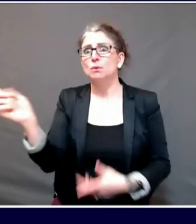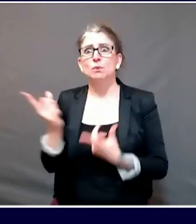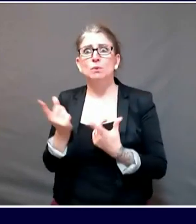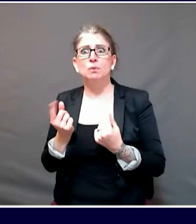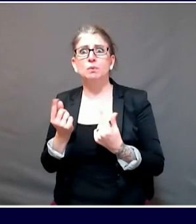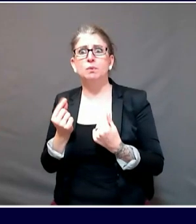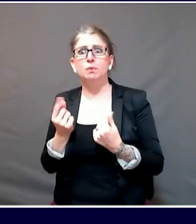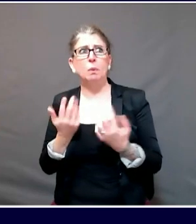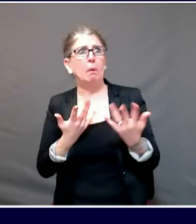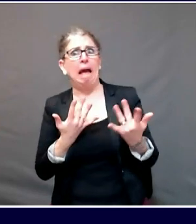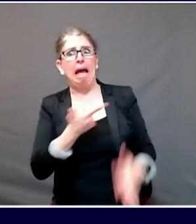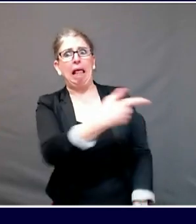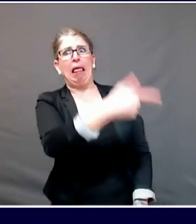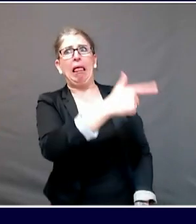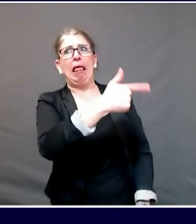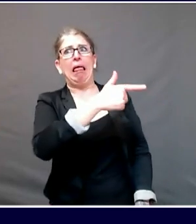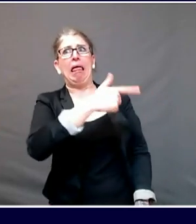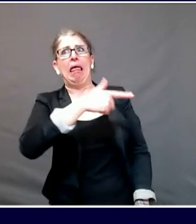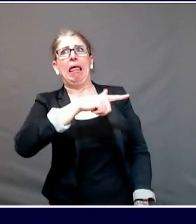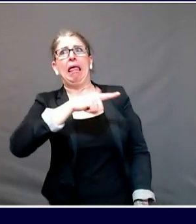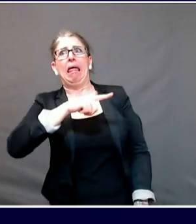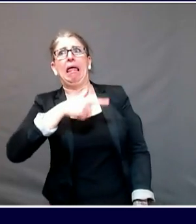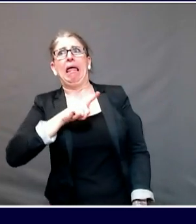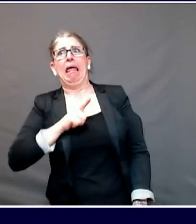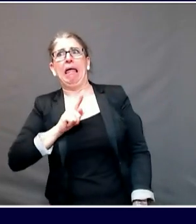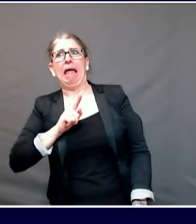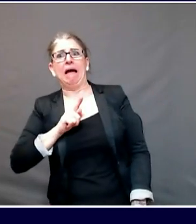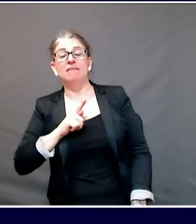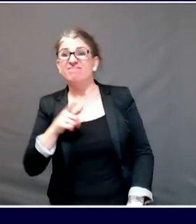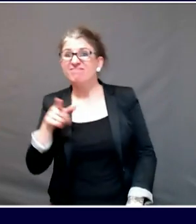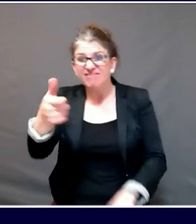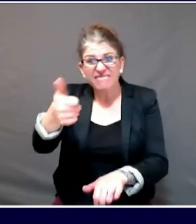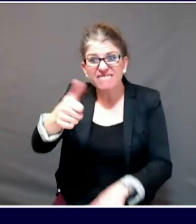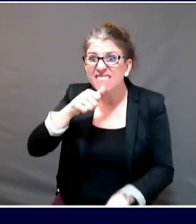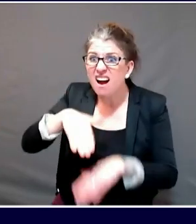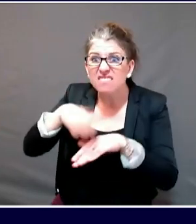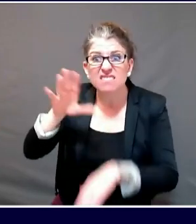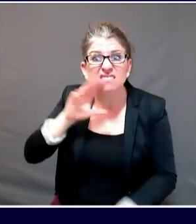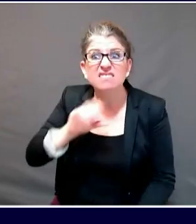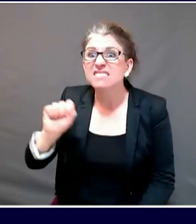and concerns around another spike in cases similar to what